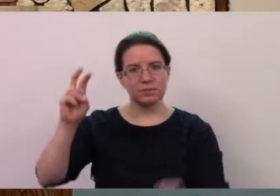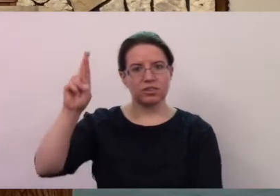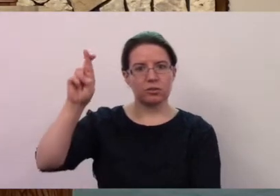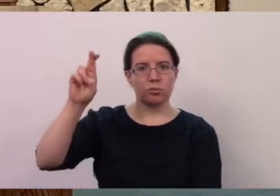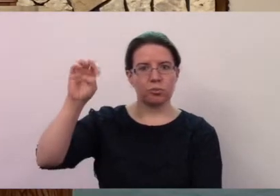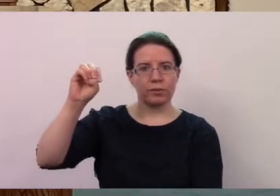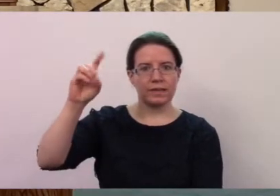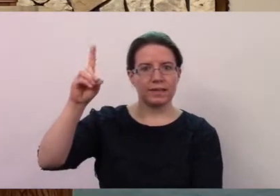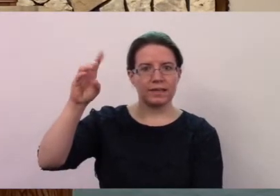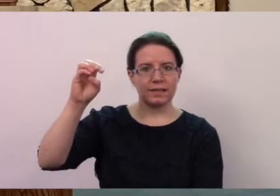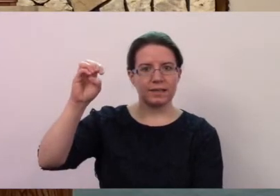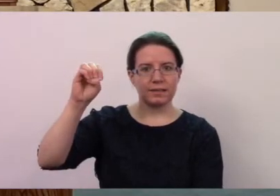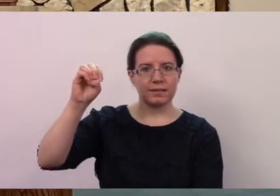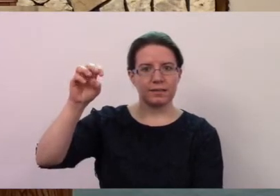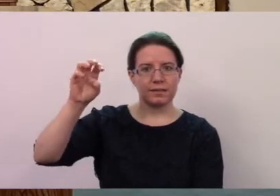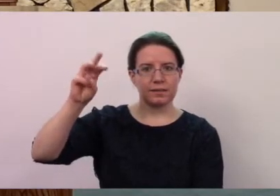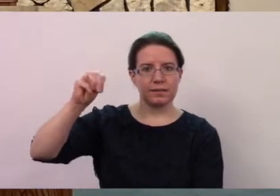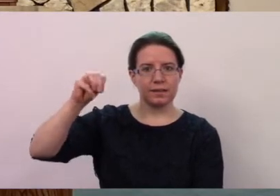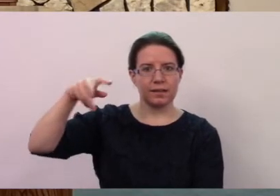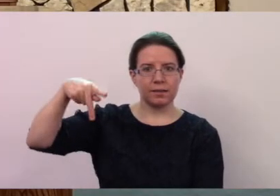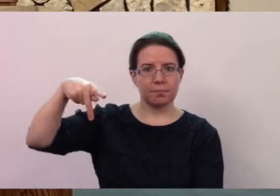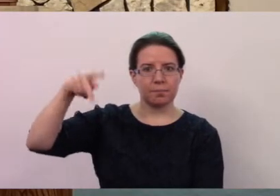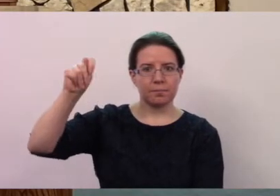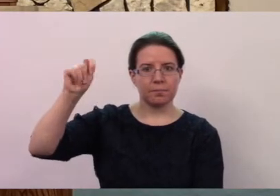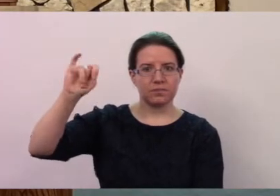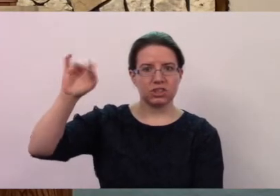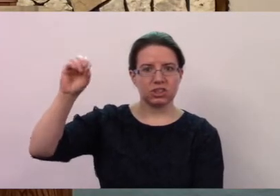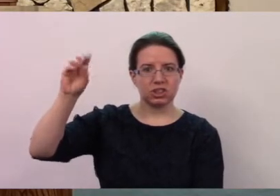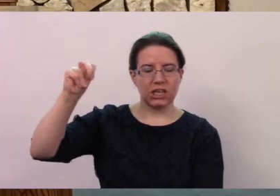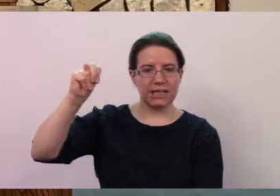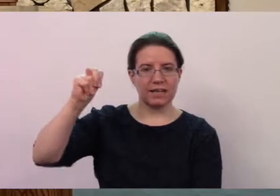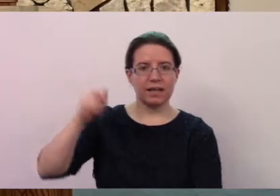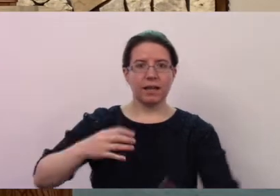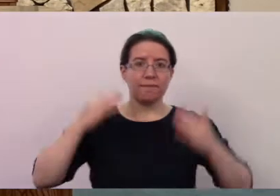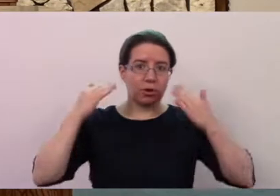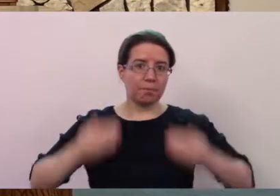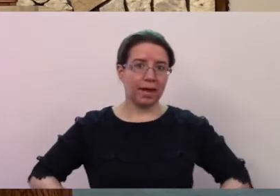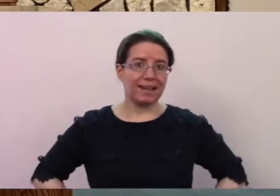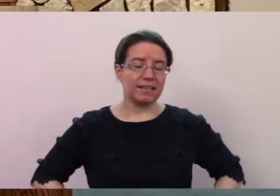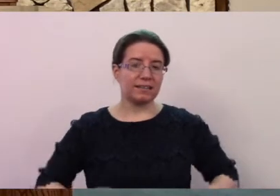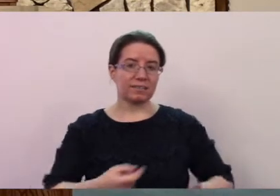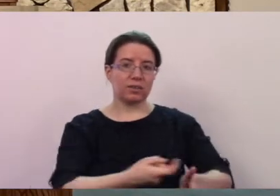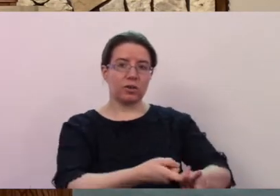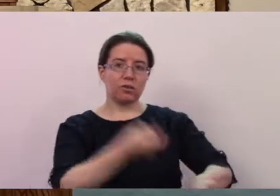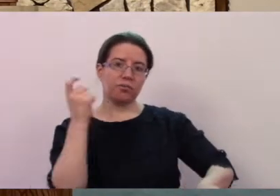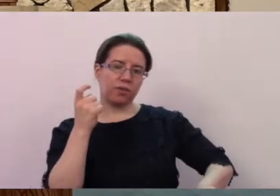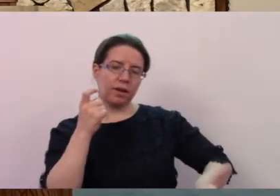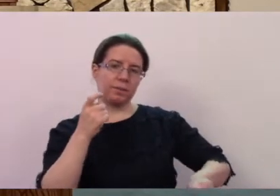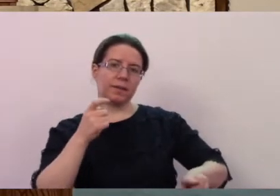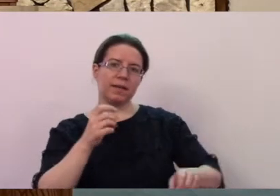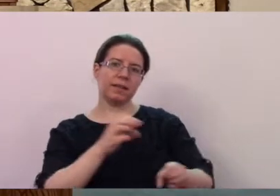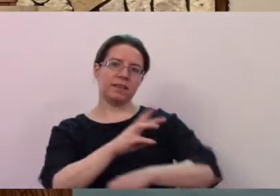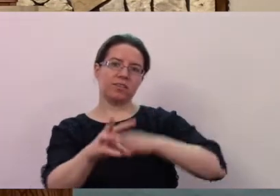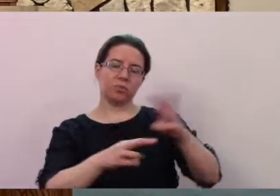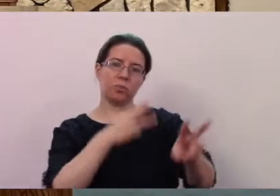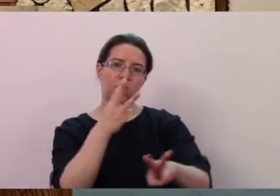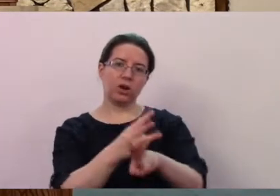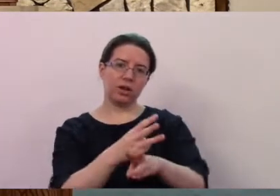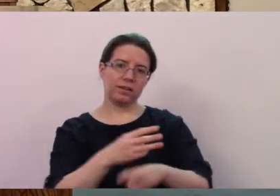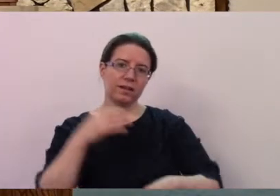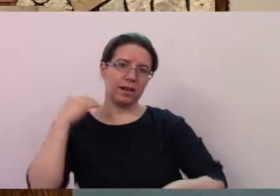our bodies. Hallelujah. From this old earth that we are living. Our mortal bodies are getting ready to